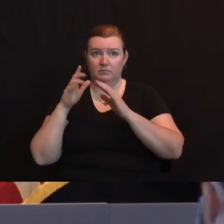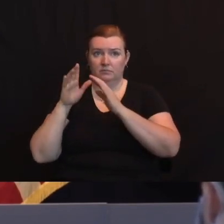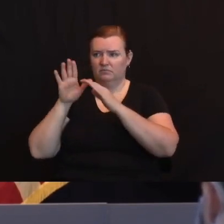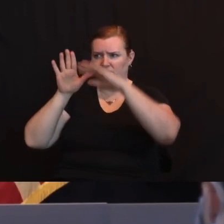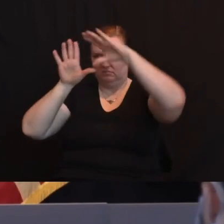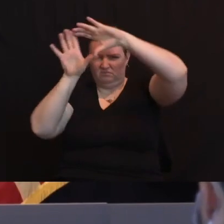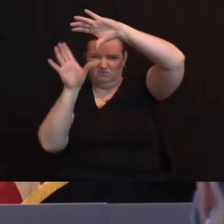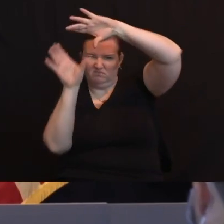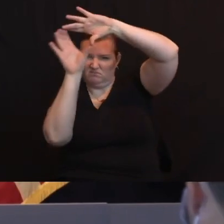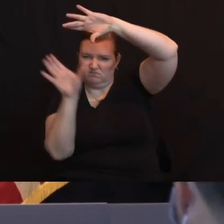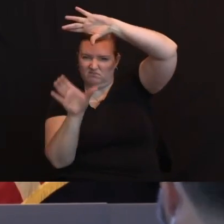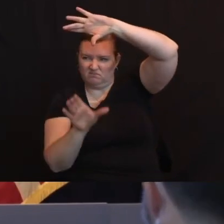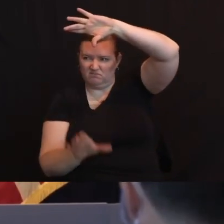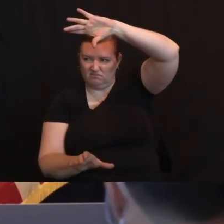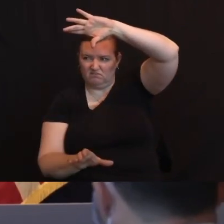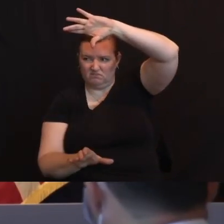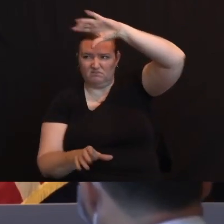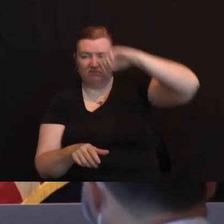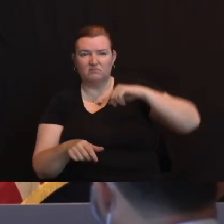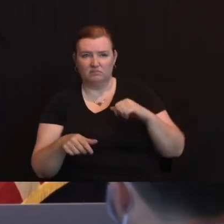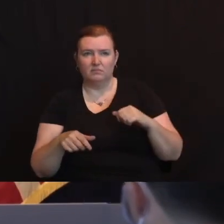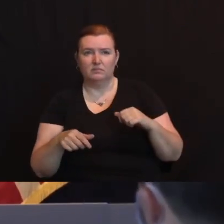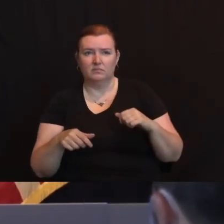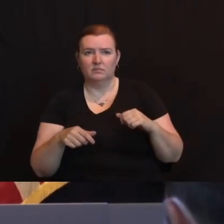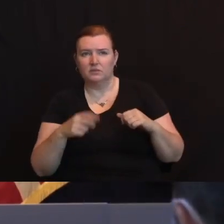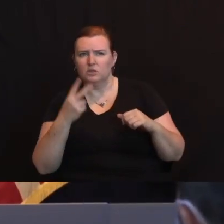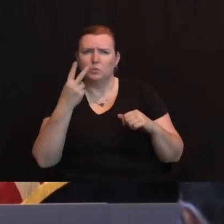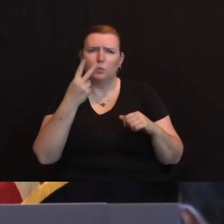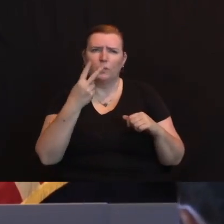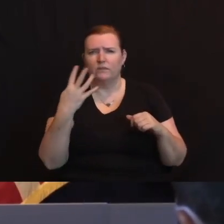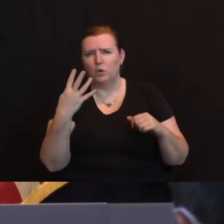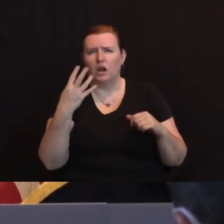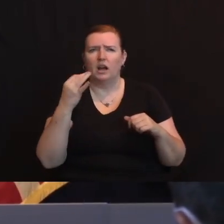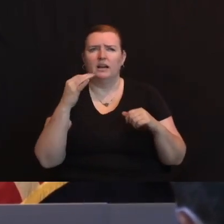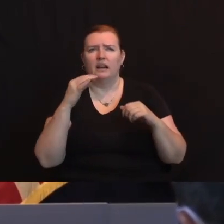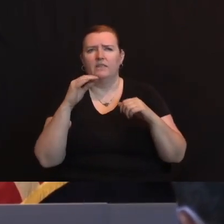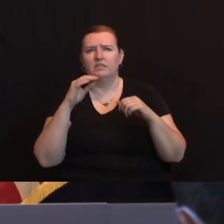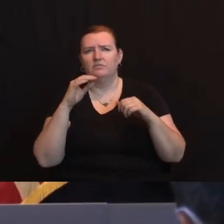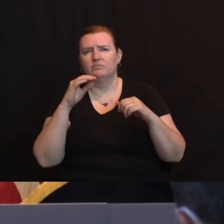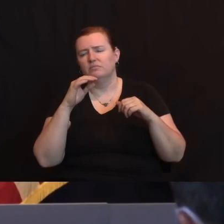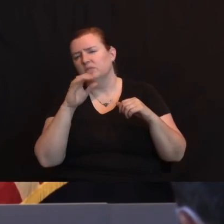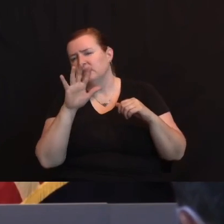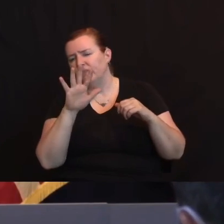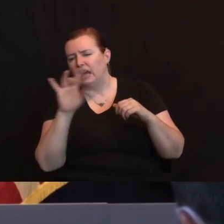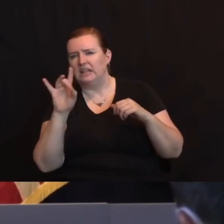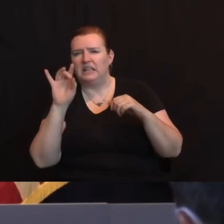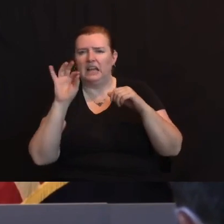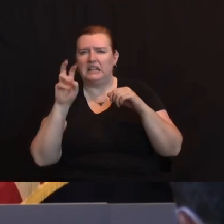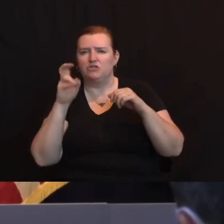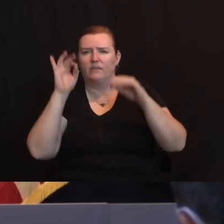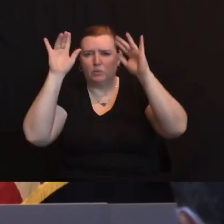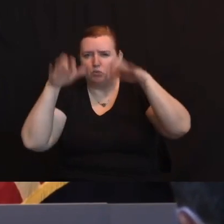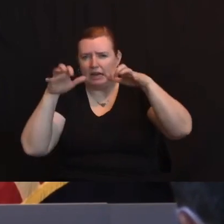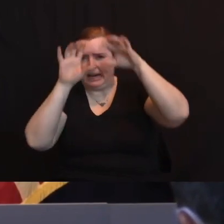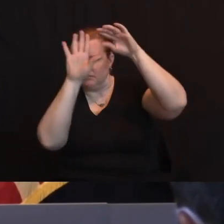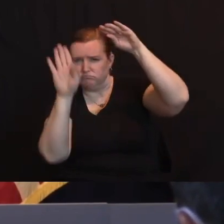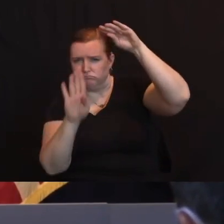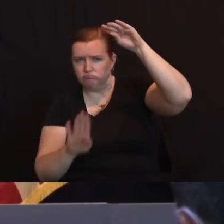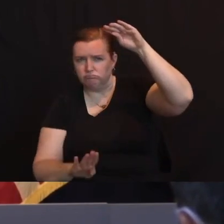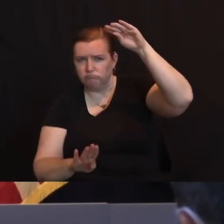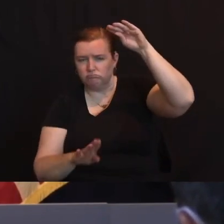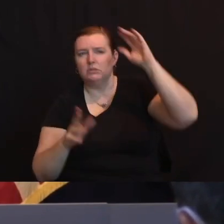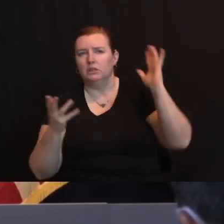inches, Alex, or that 5 to 8 inches. There is a flash flood watch issued for all 21 counties, which speaks to the